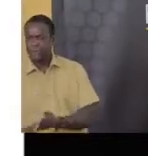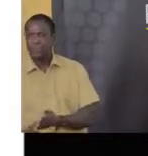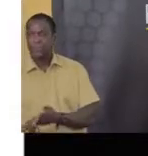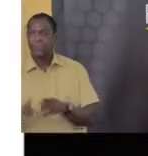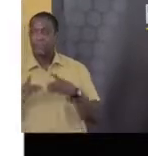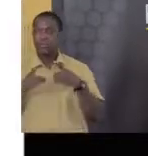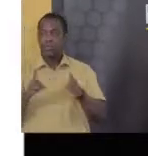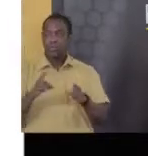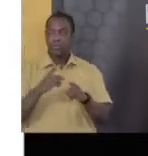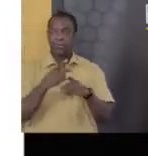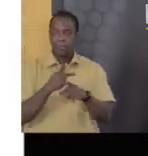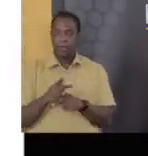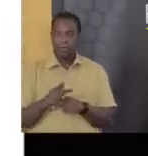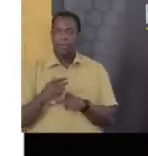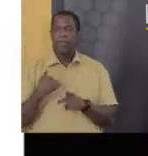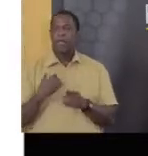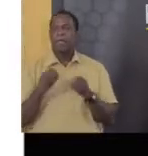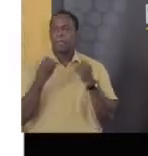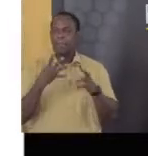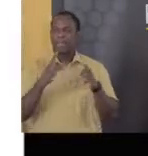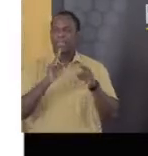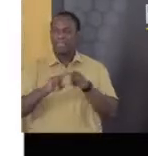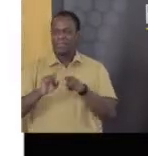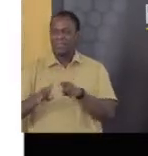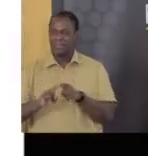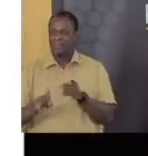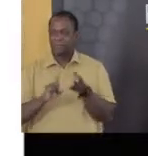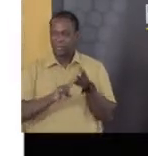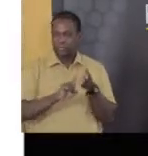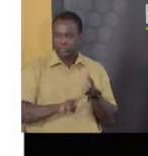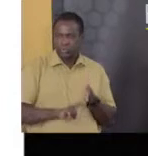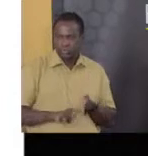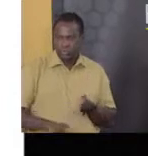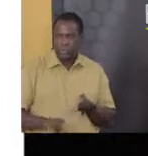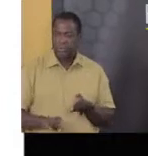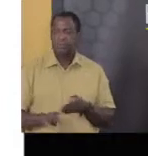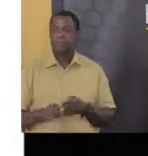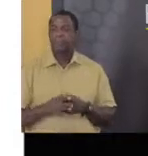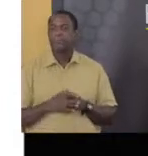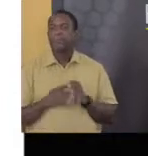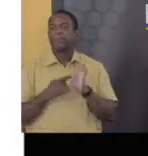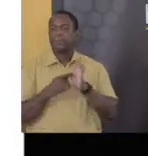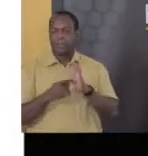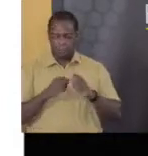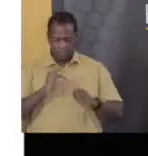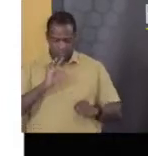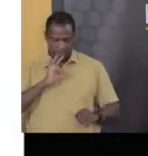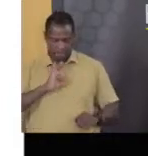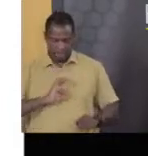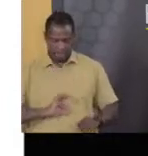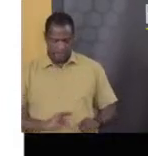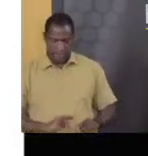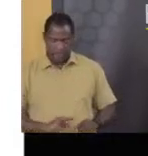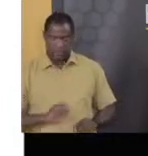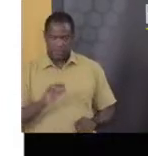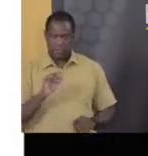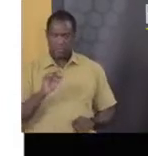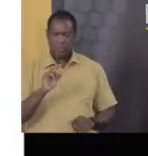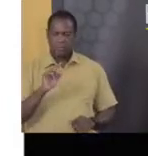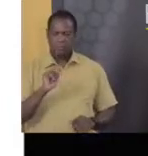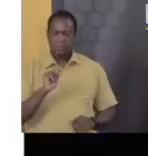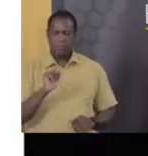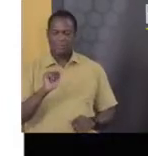production. You have the end things like your button tacks, another checking is